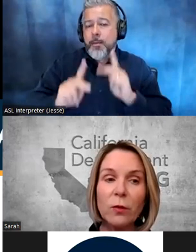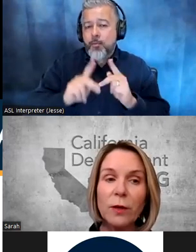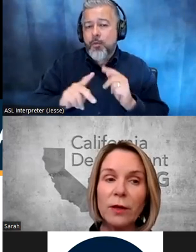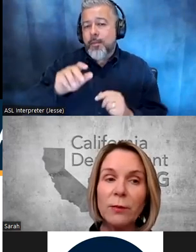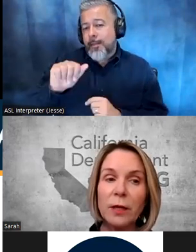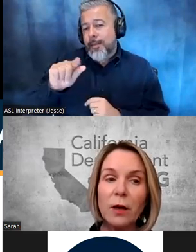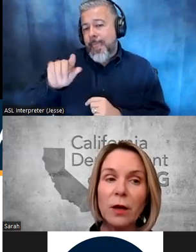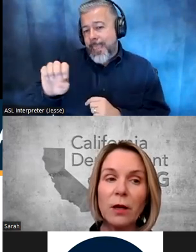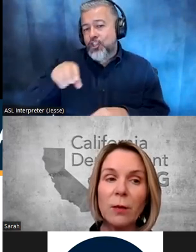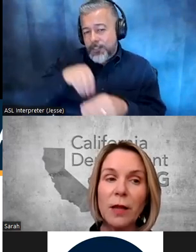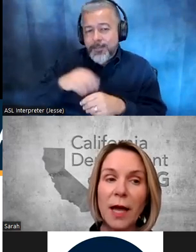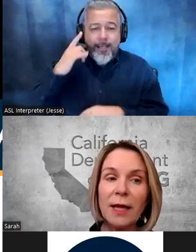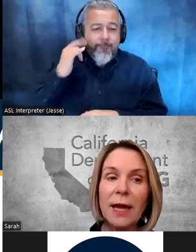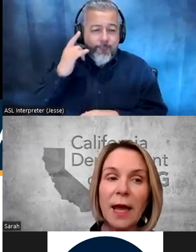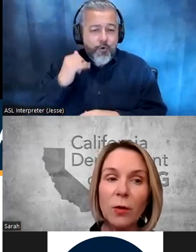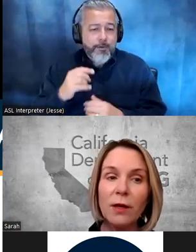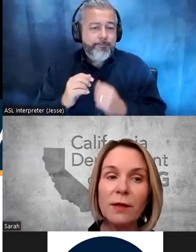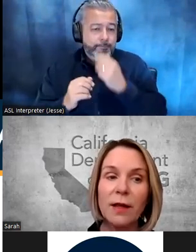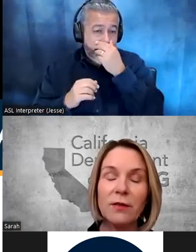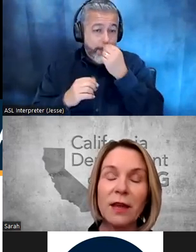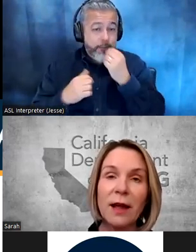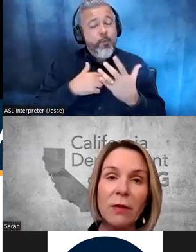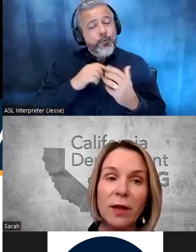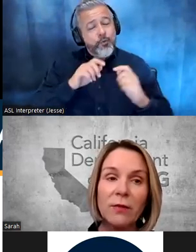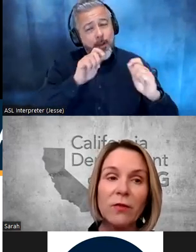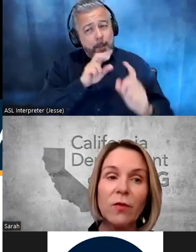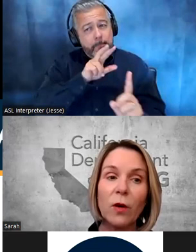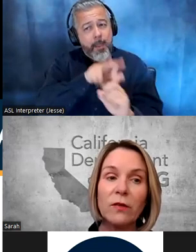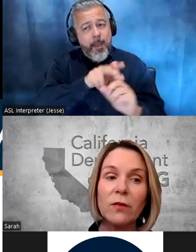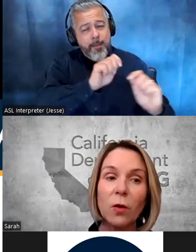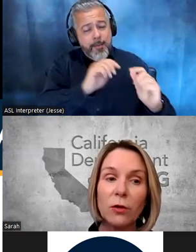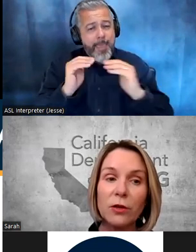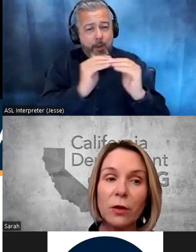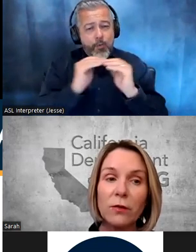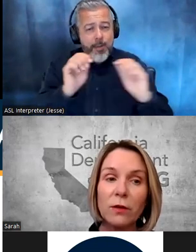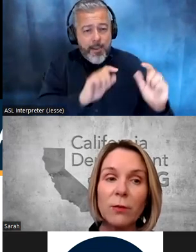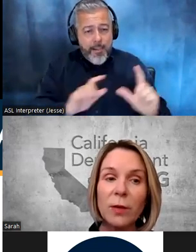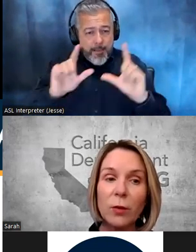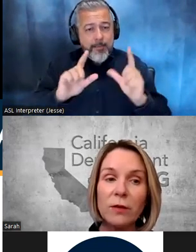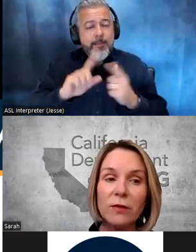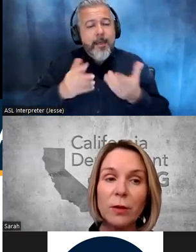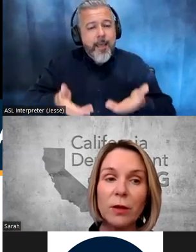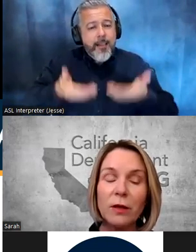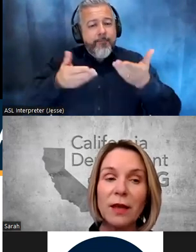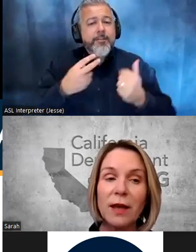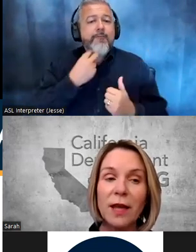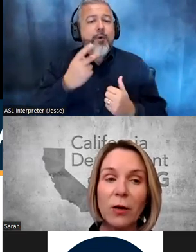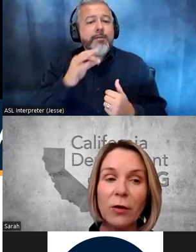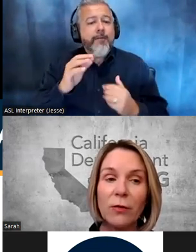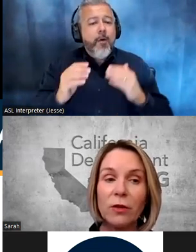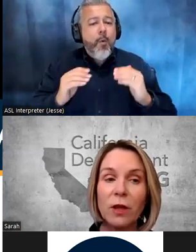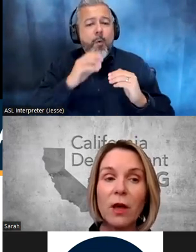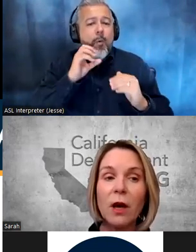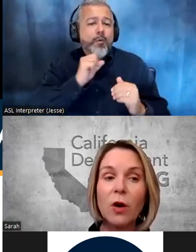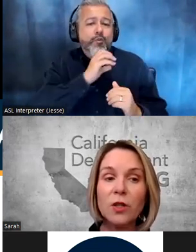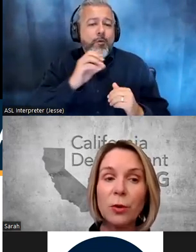focus will really be on applying an equity lens that elevates the voice of older adults, people with disabilities, and